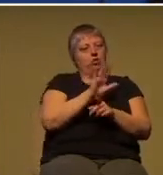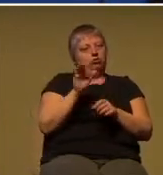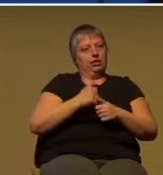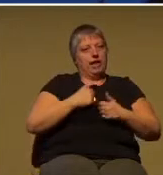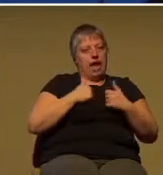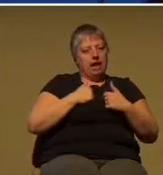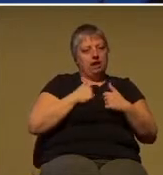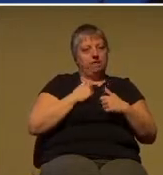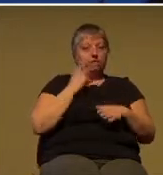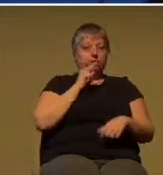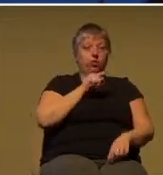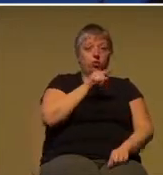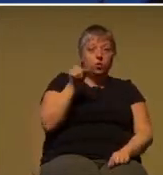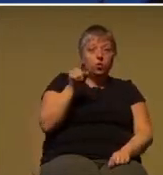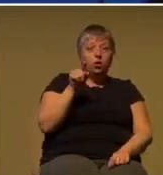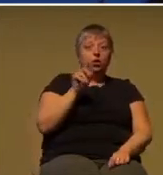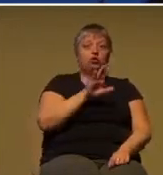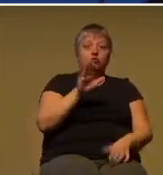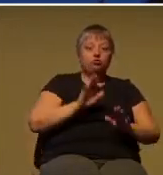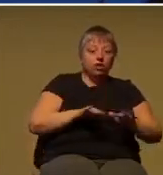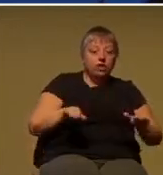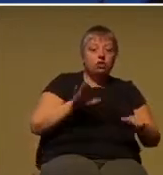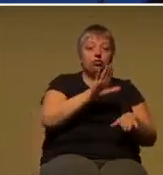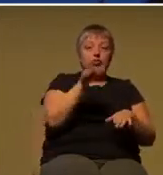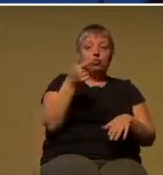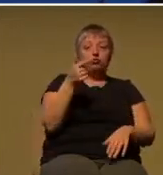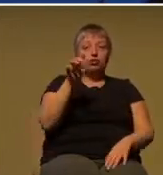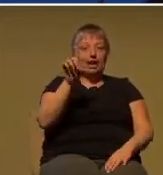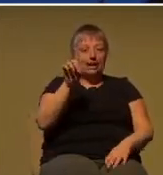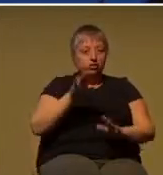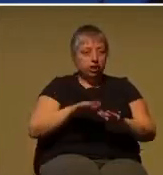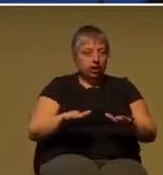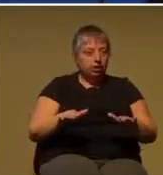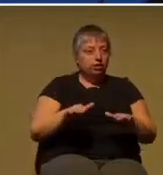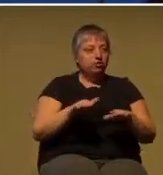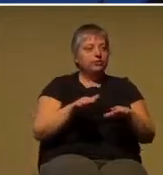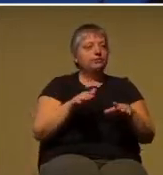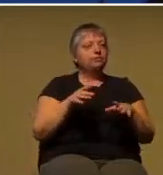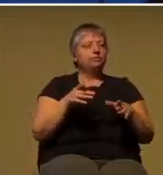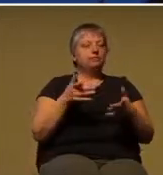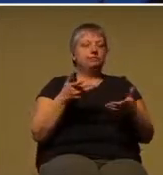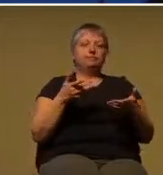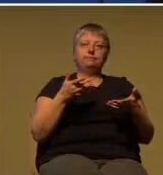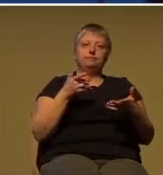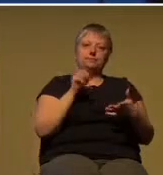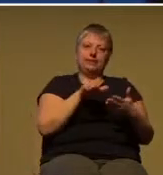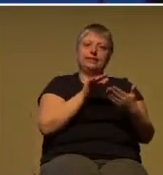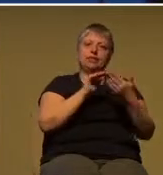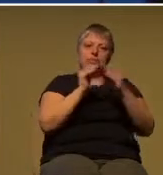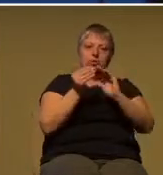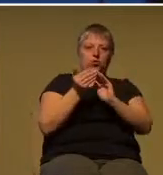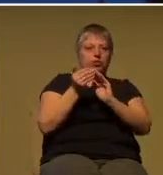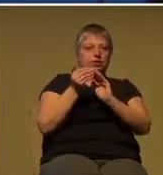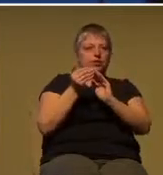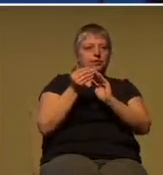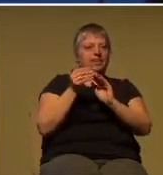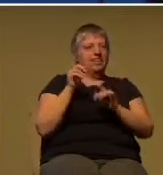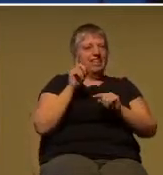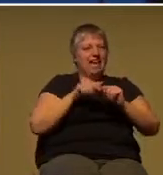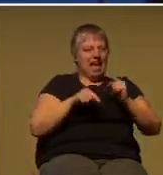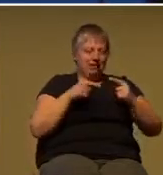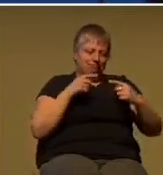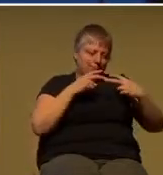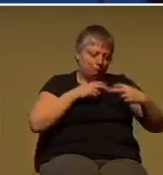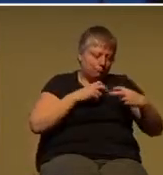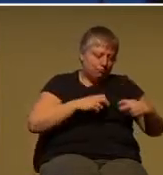grandchildren. We need to be in community. We need to help one another. And we can't get into these messy places alone.